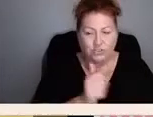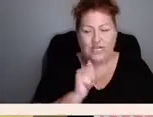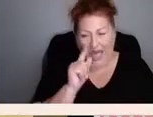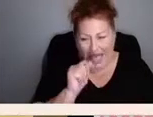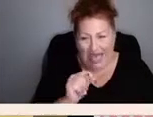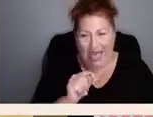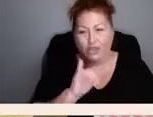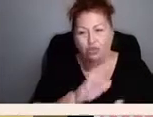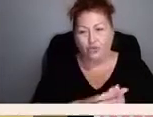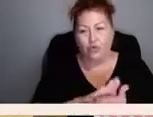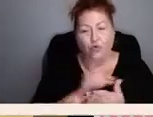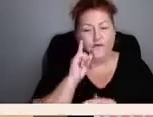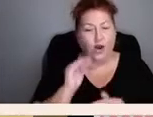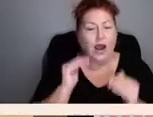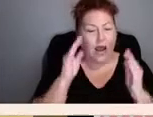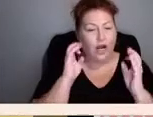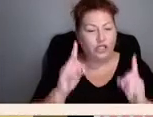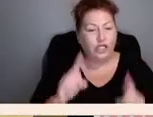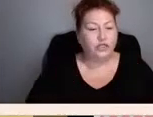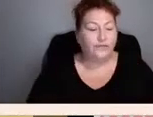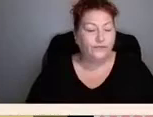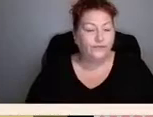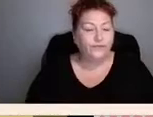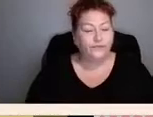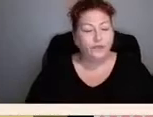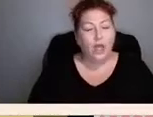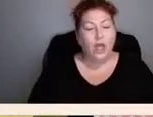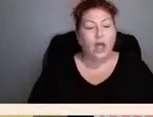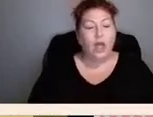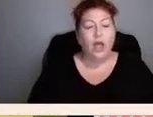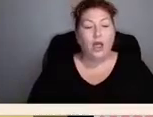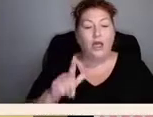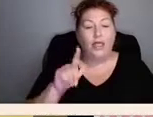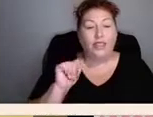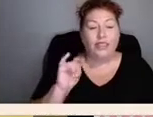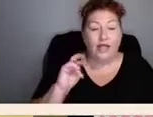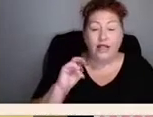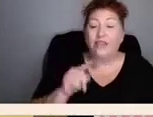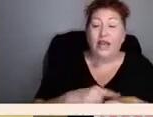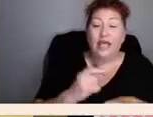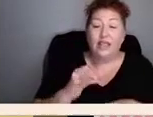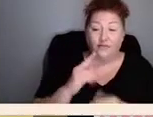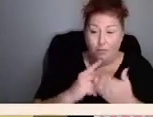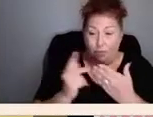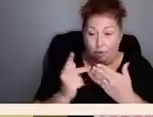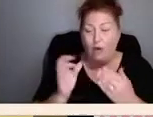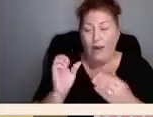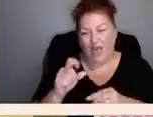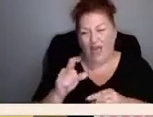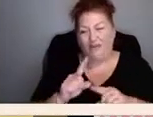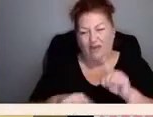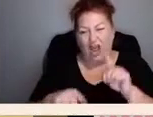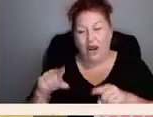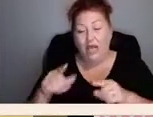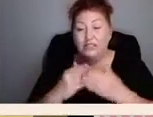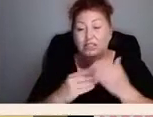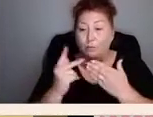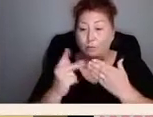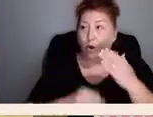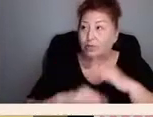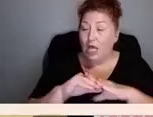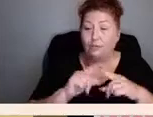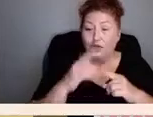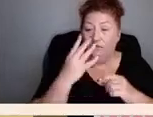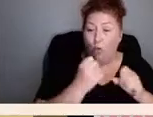of higher education. The length of the program can vary. Some programs go up to